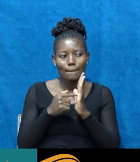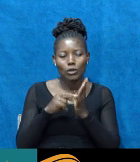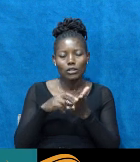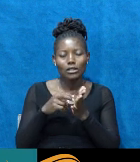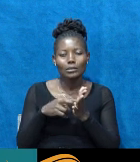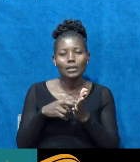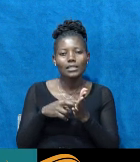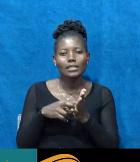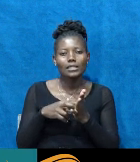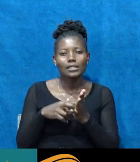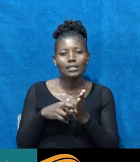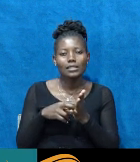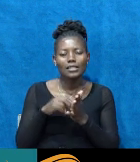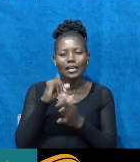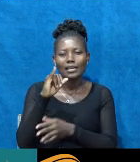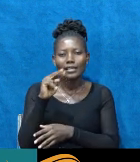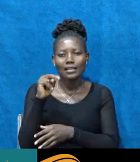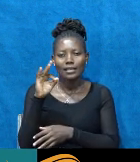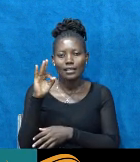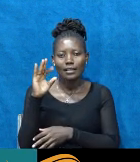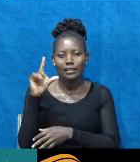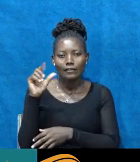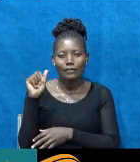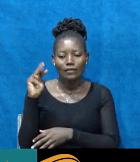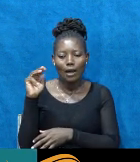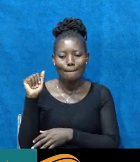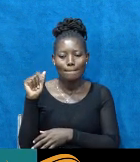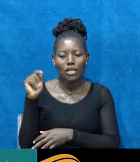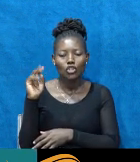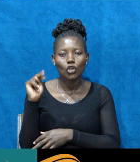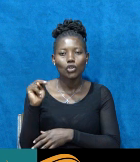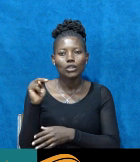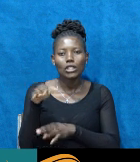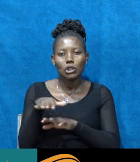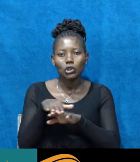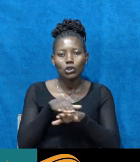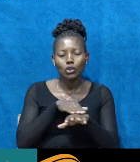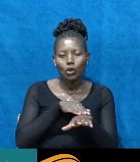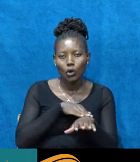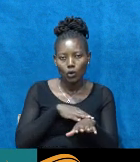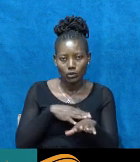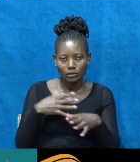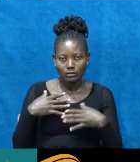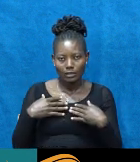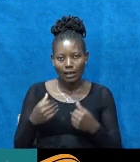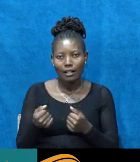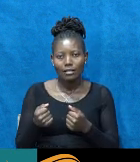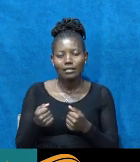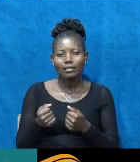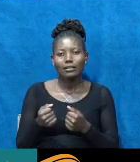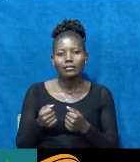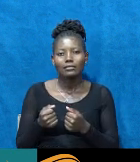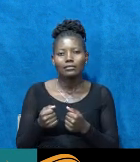we are able to slow down inflammation or reduce inflammation. So when we are talking about good fats, we